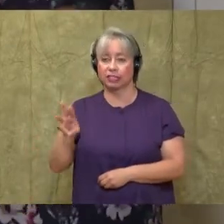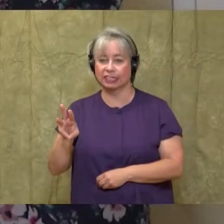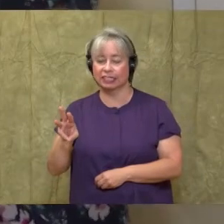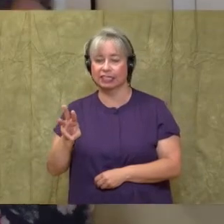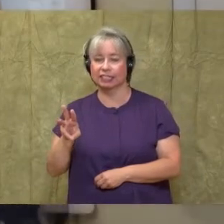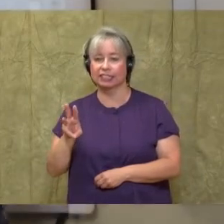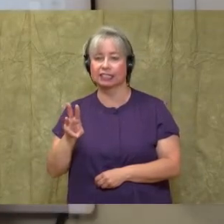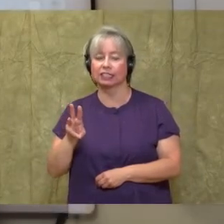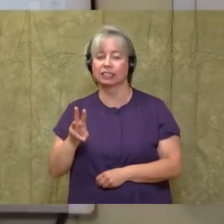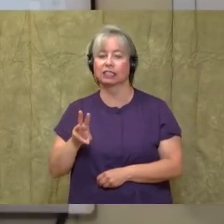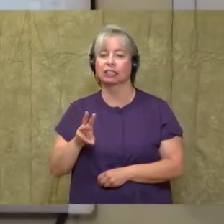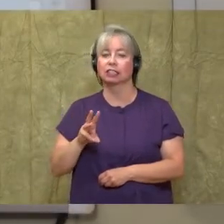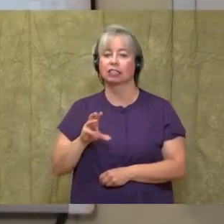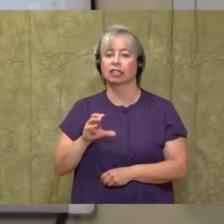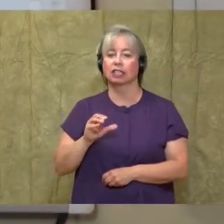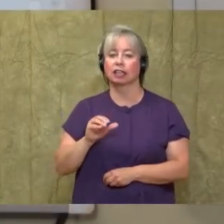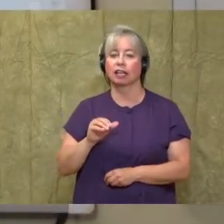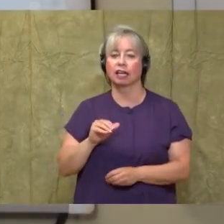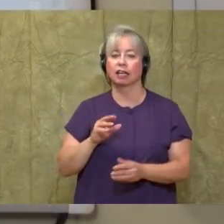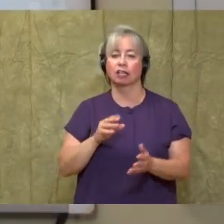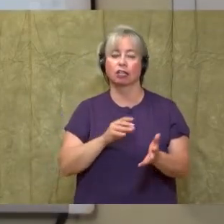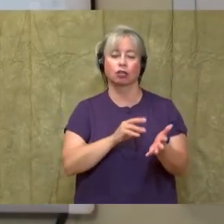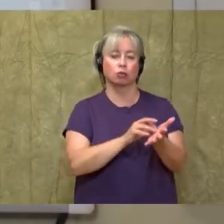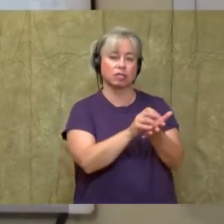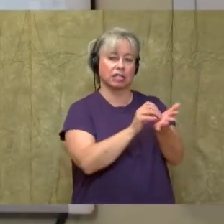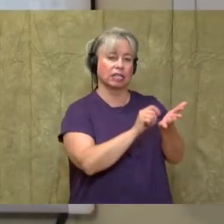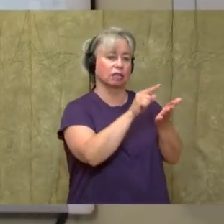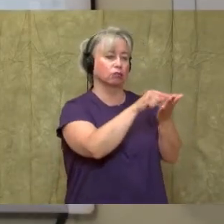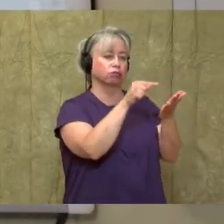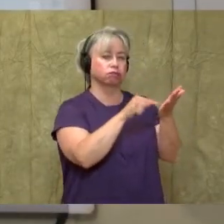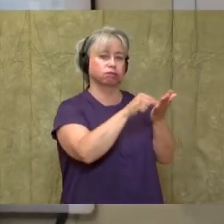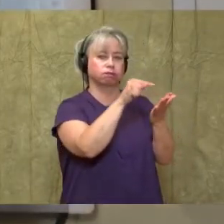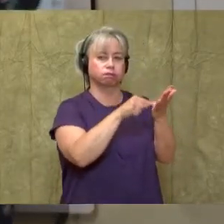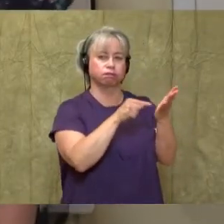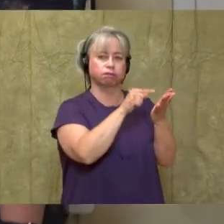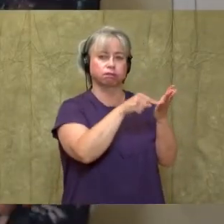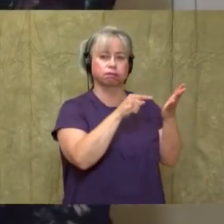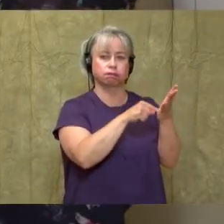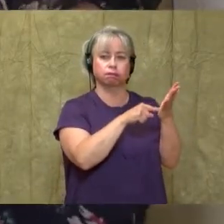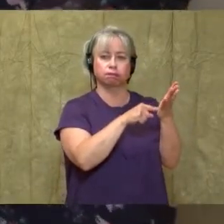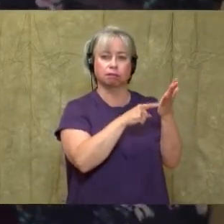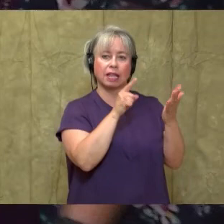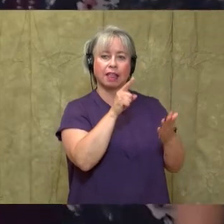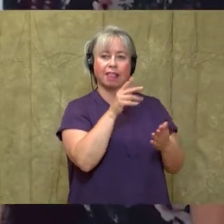and we're going to take our square root of that. Our square root of 130, look, it's still on there,